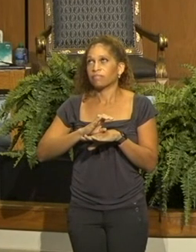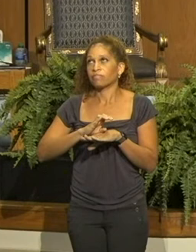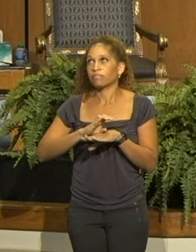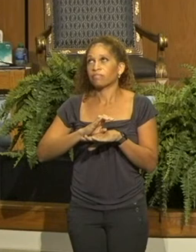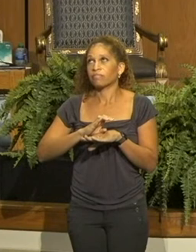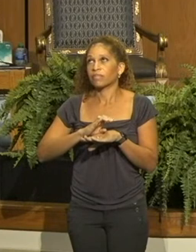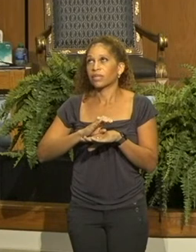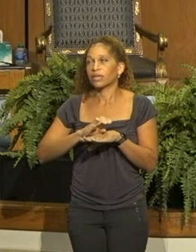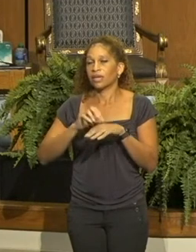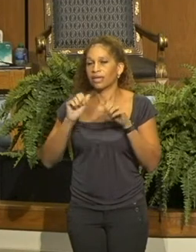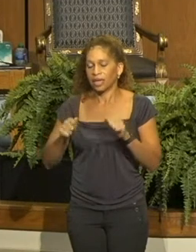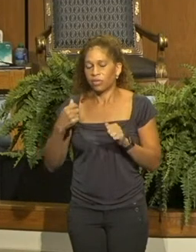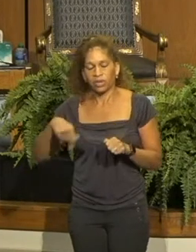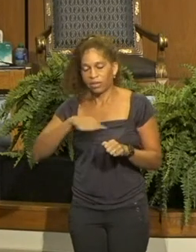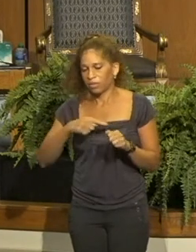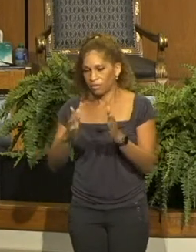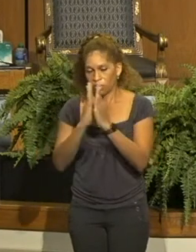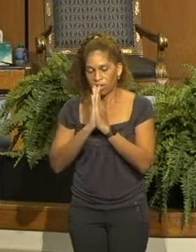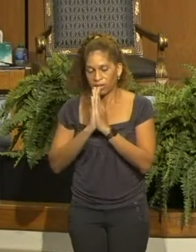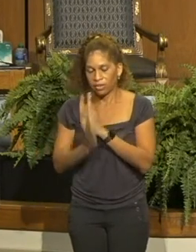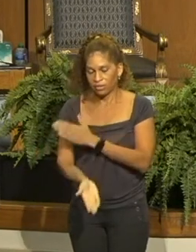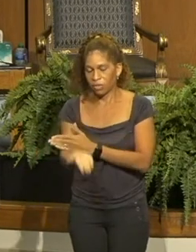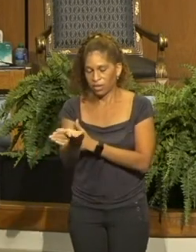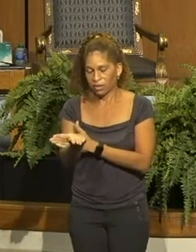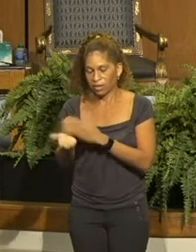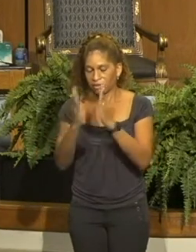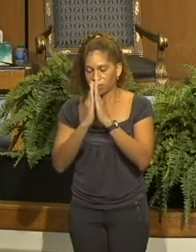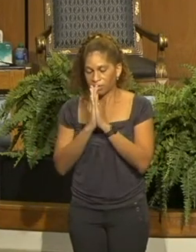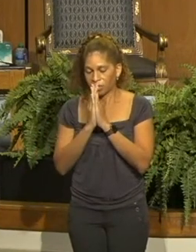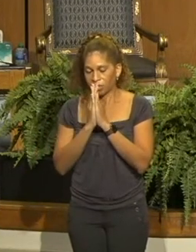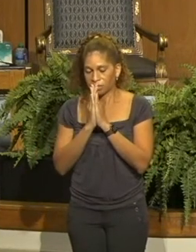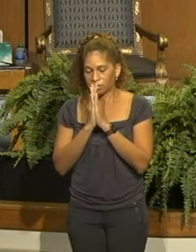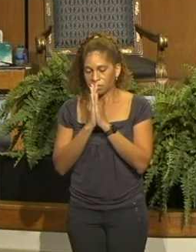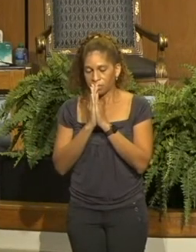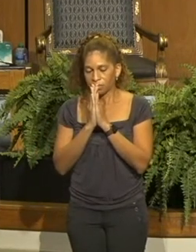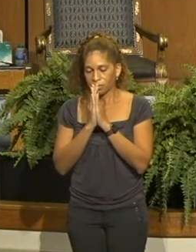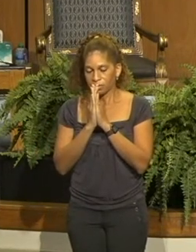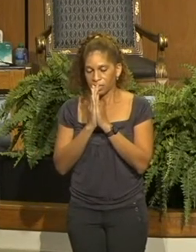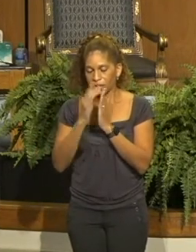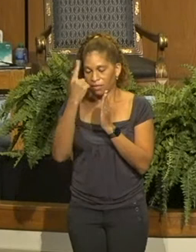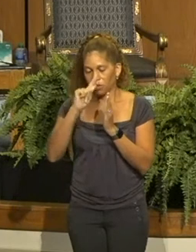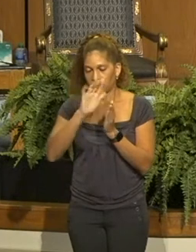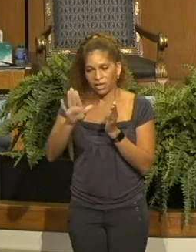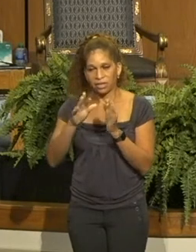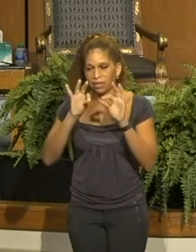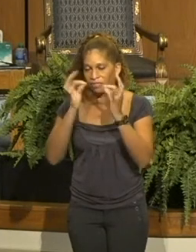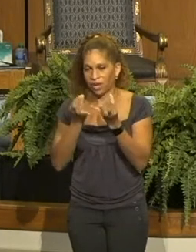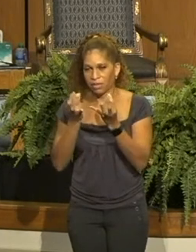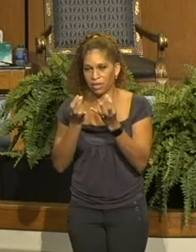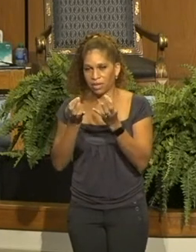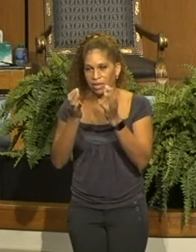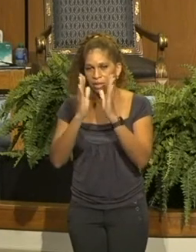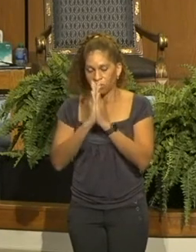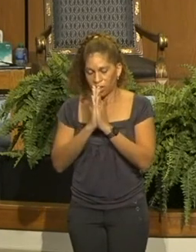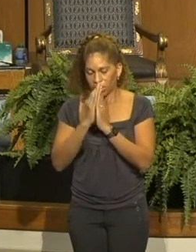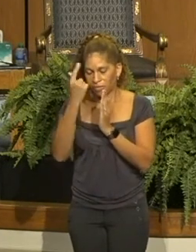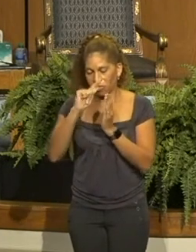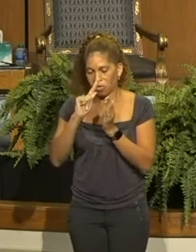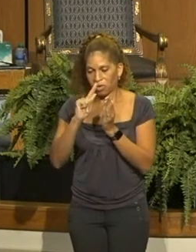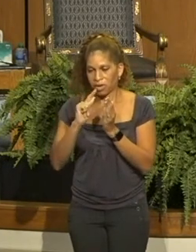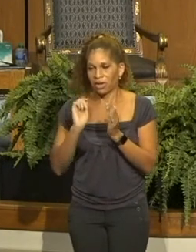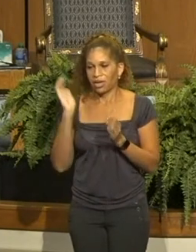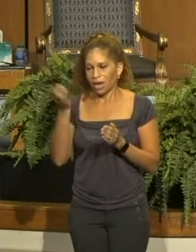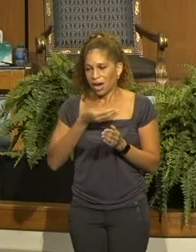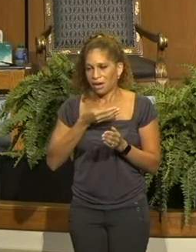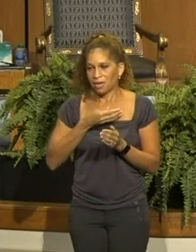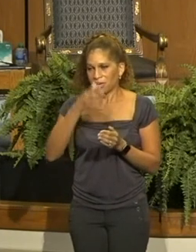can we pray this morning? I just want to pray for his family. I want to pray for our men who have been grieving this